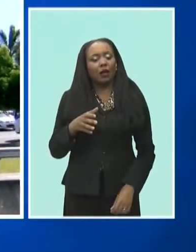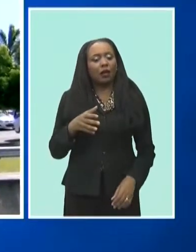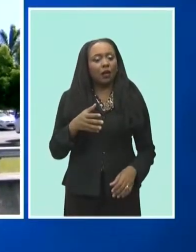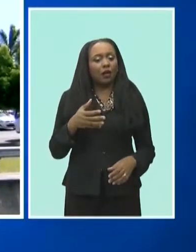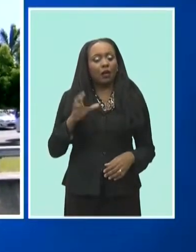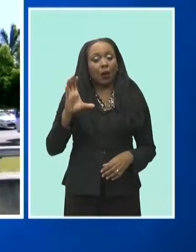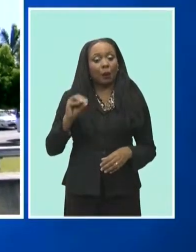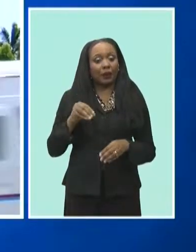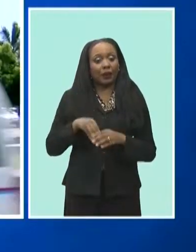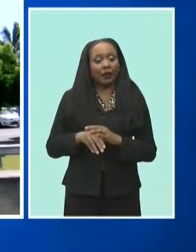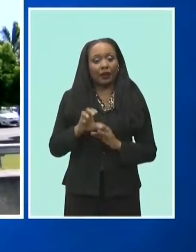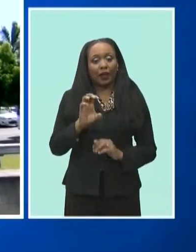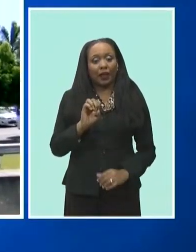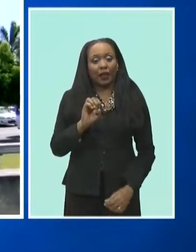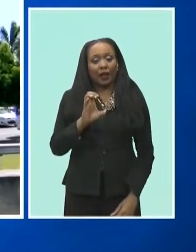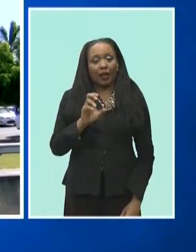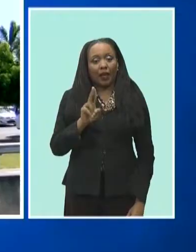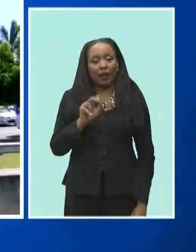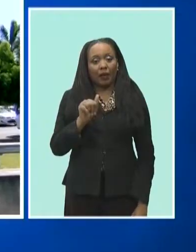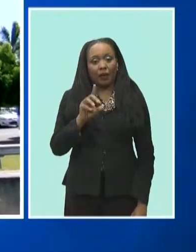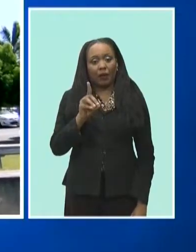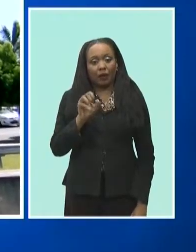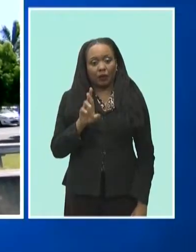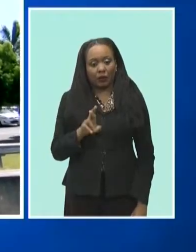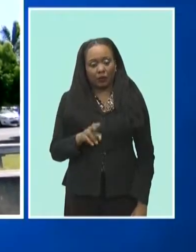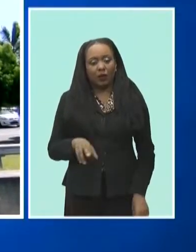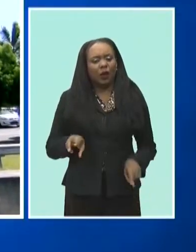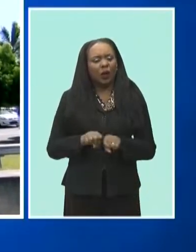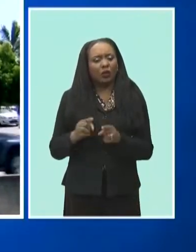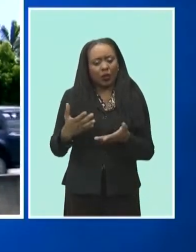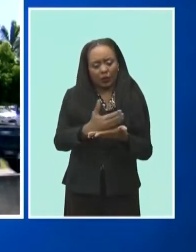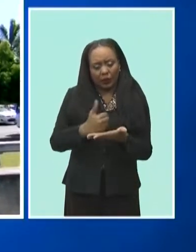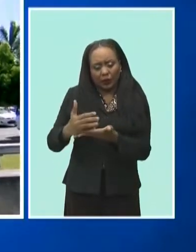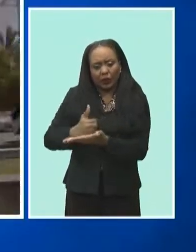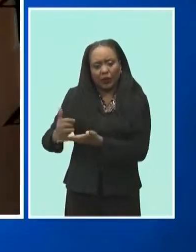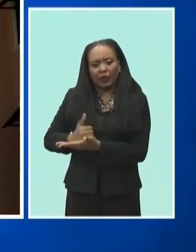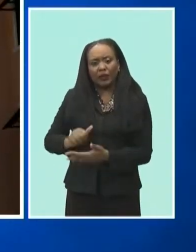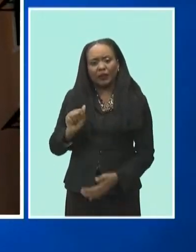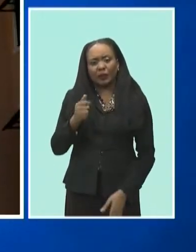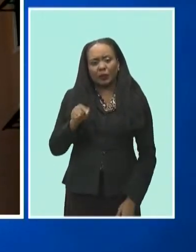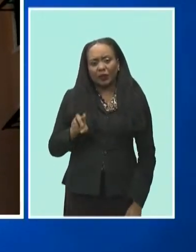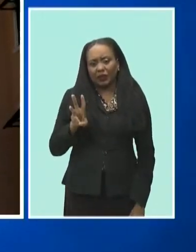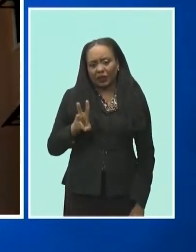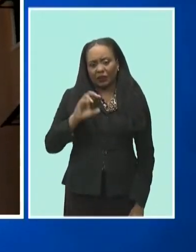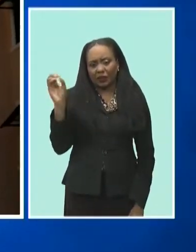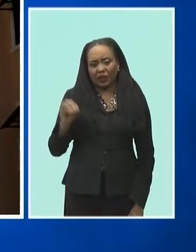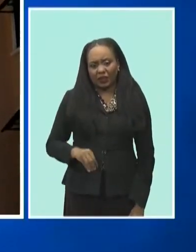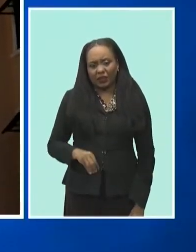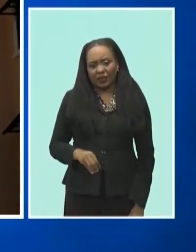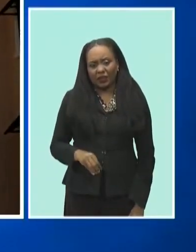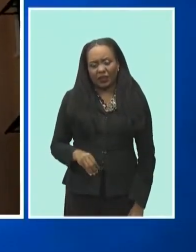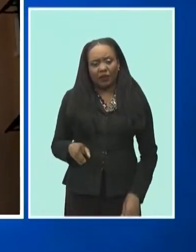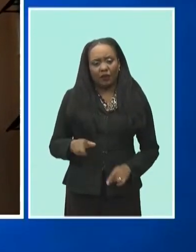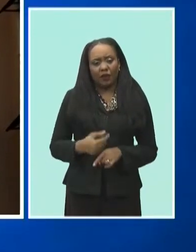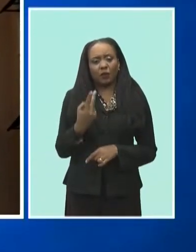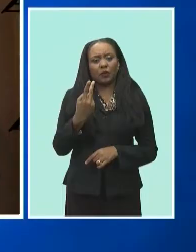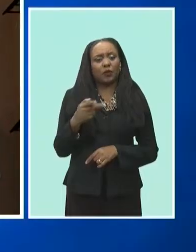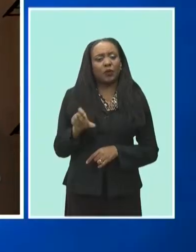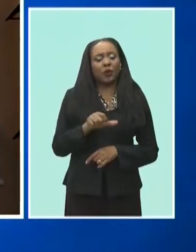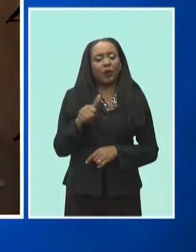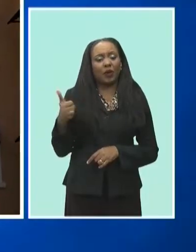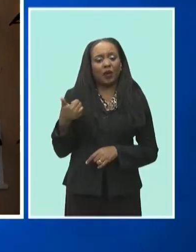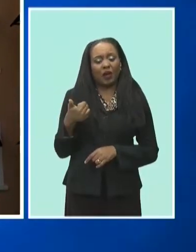Freight Services. An increase in revenues of 10.6% from the group's catering and ground handling division also